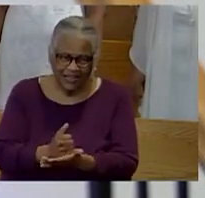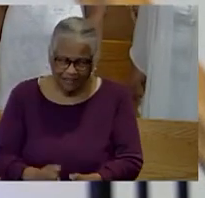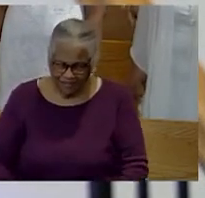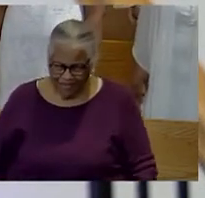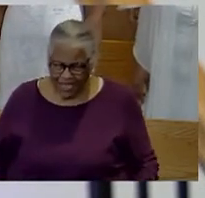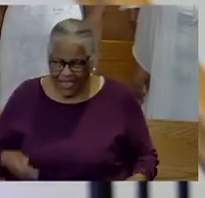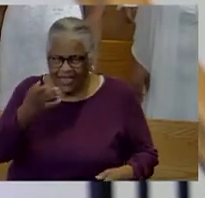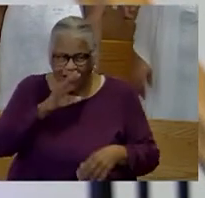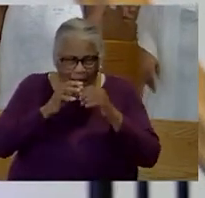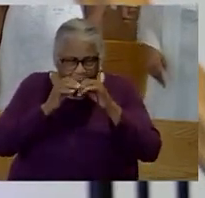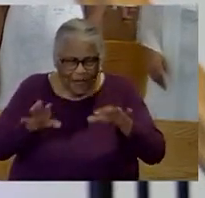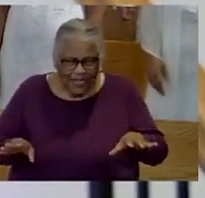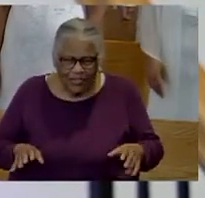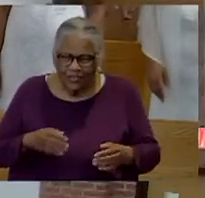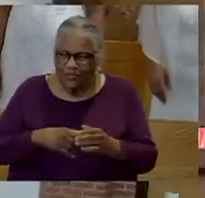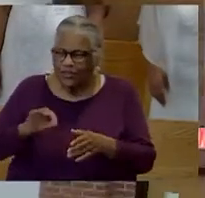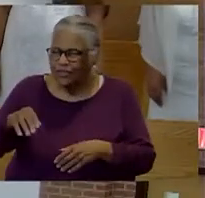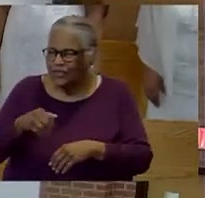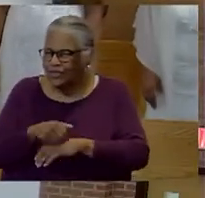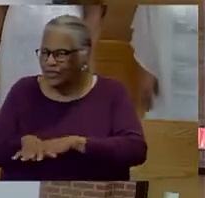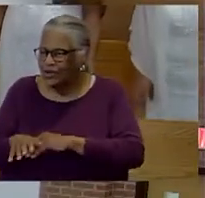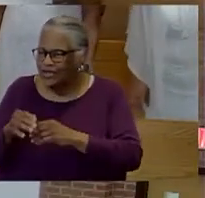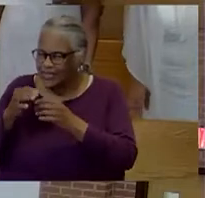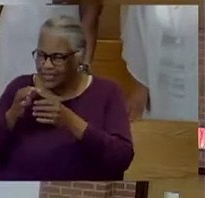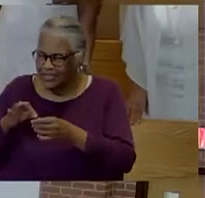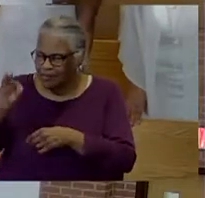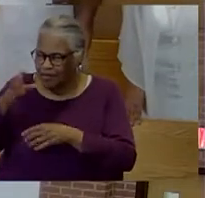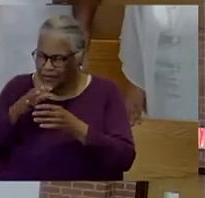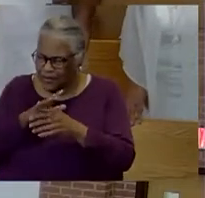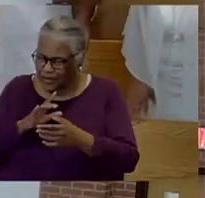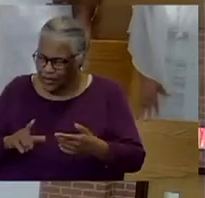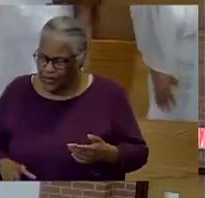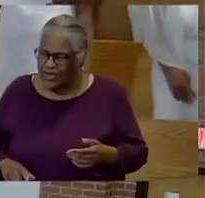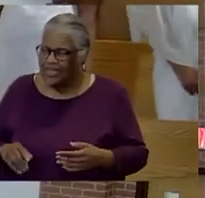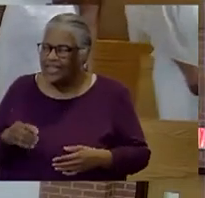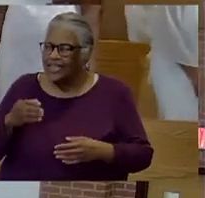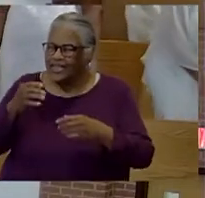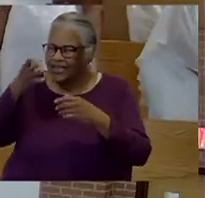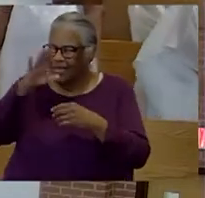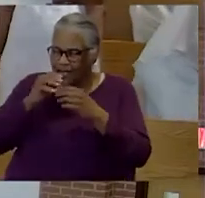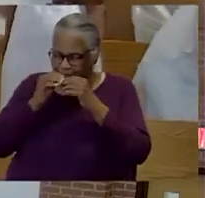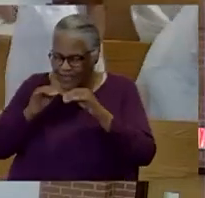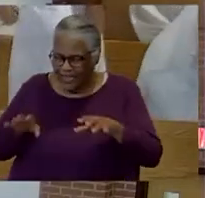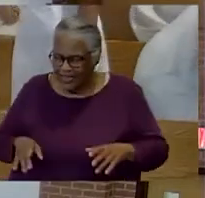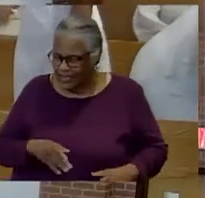amen. God bless you. Go in the spirit of the Lord. Good to see you all. God bless you.